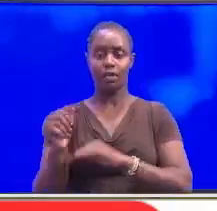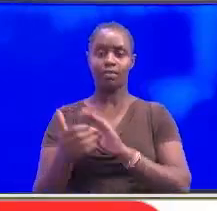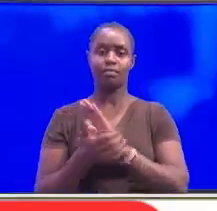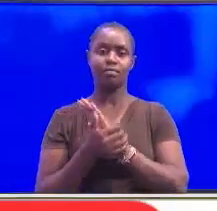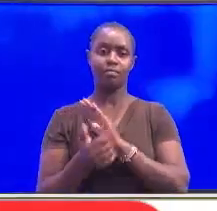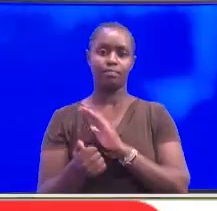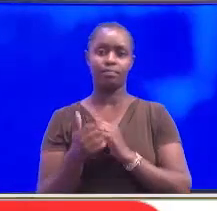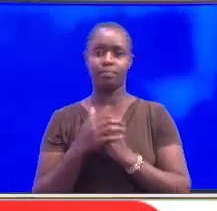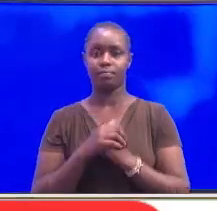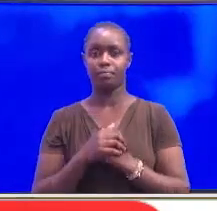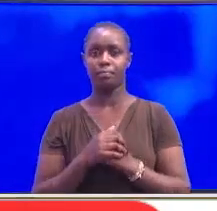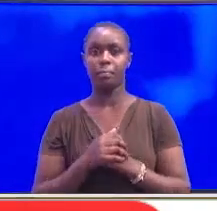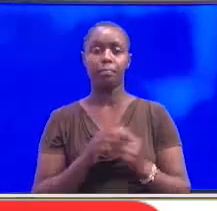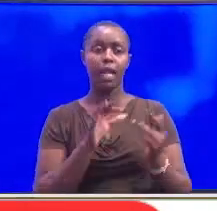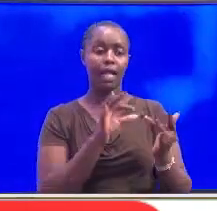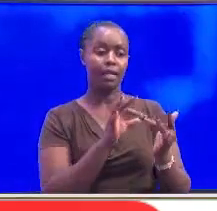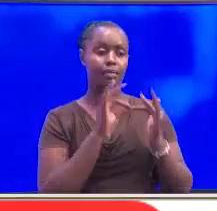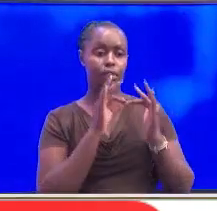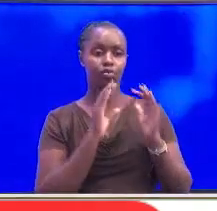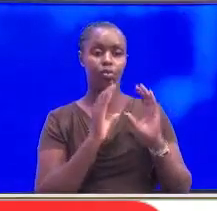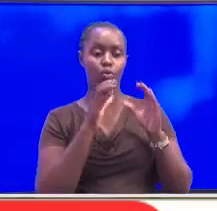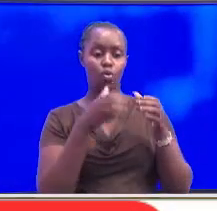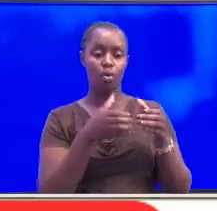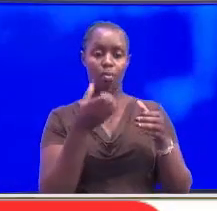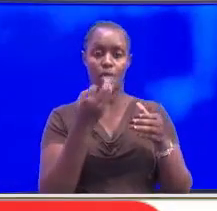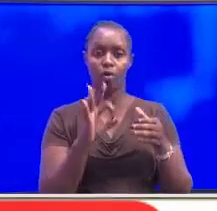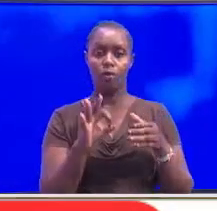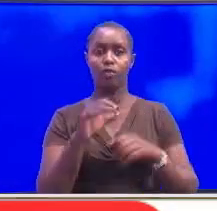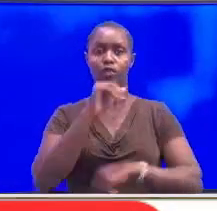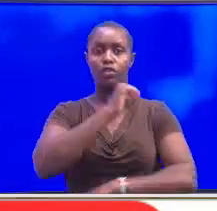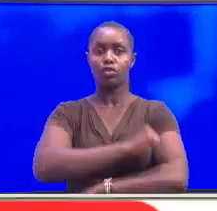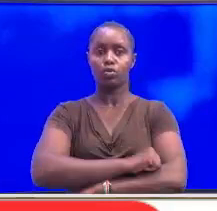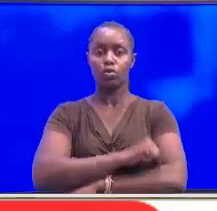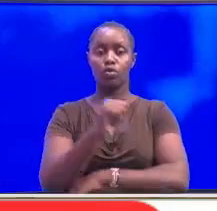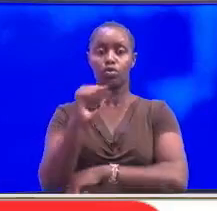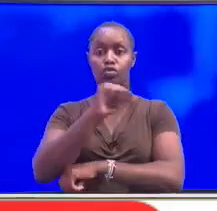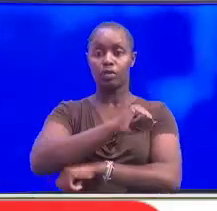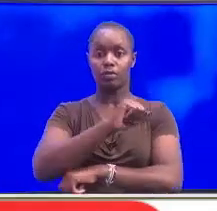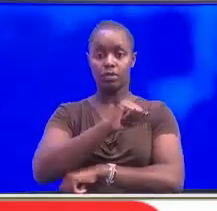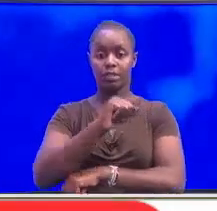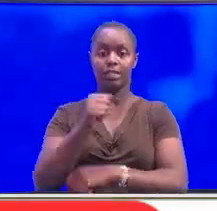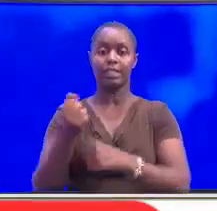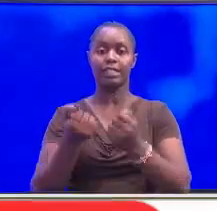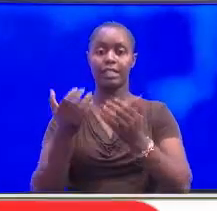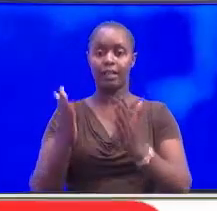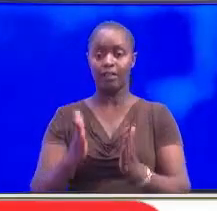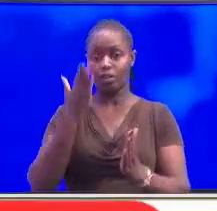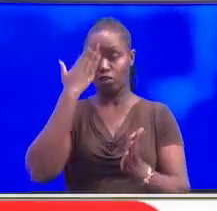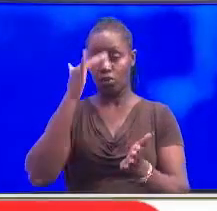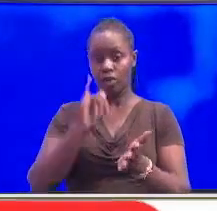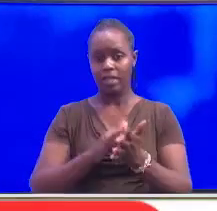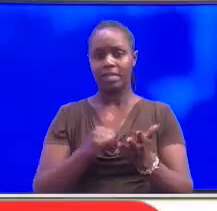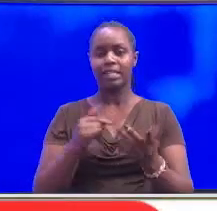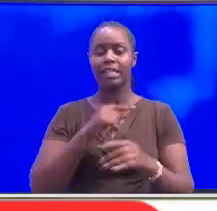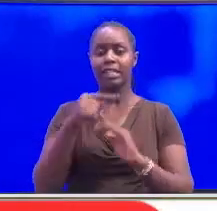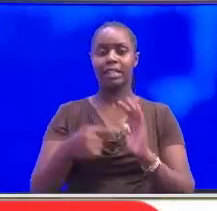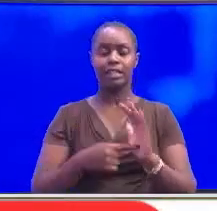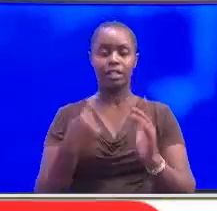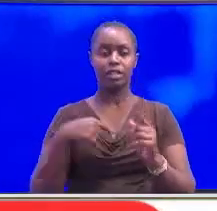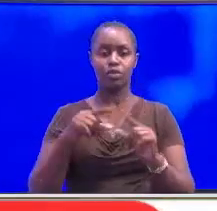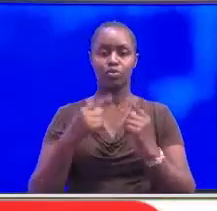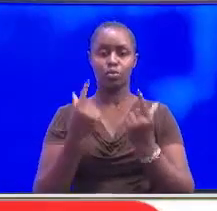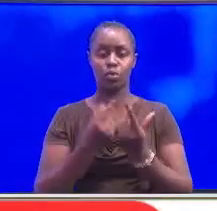This special group of the school transport drivers, so that we remind them they are dealing with a very vulnerable group. Those are the